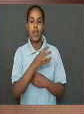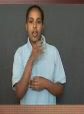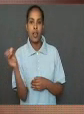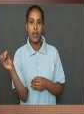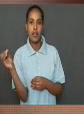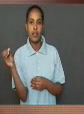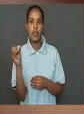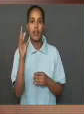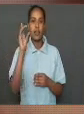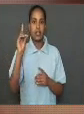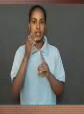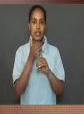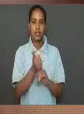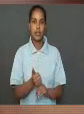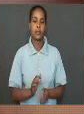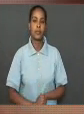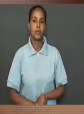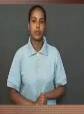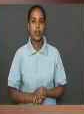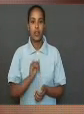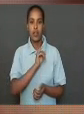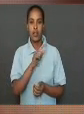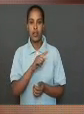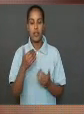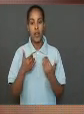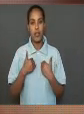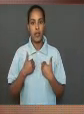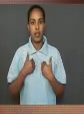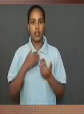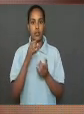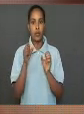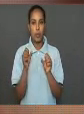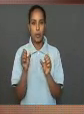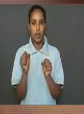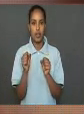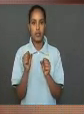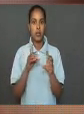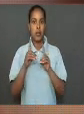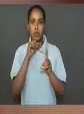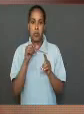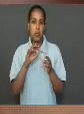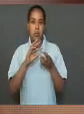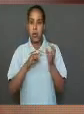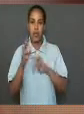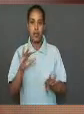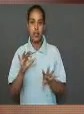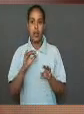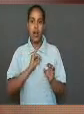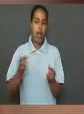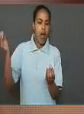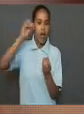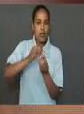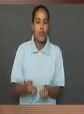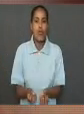and density. If I have a glass of milk, it does not matter if I add